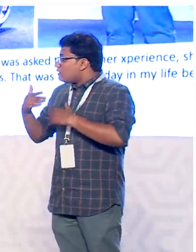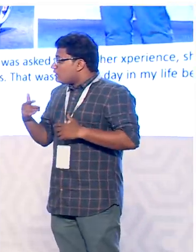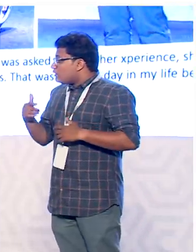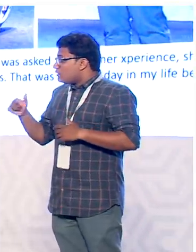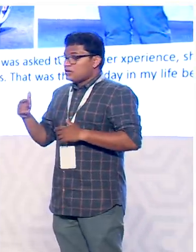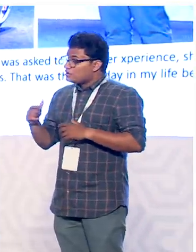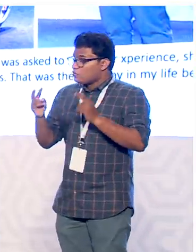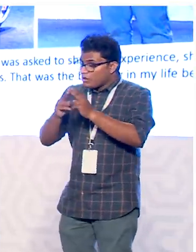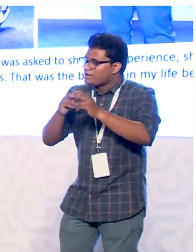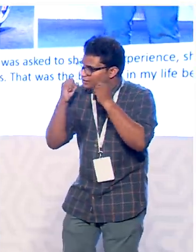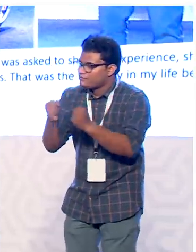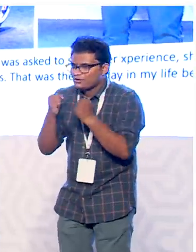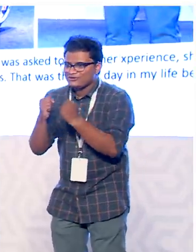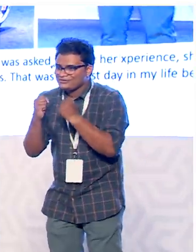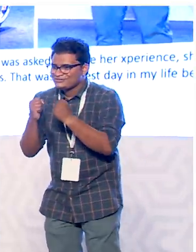That was a very difficult scene because